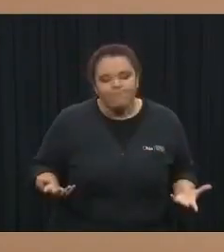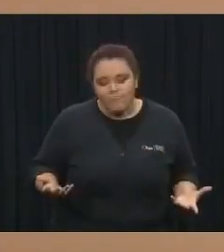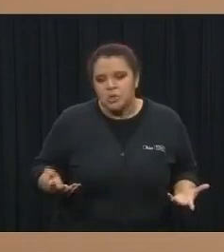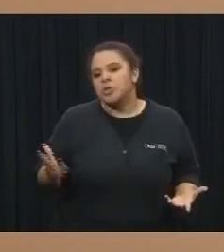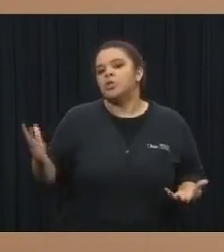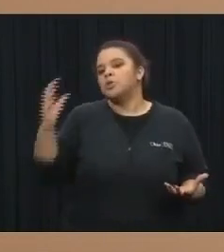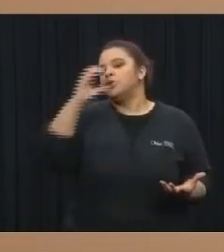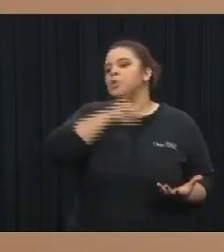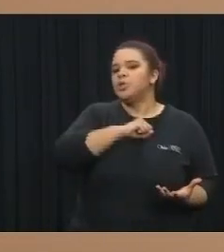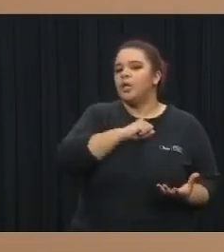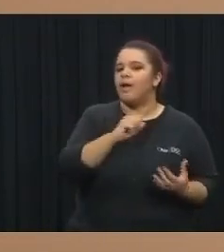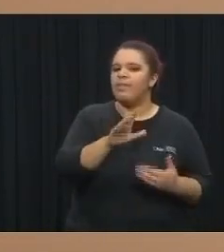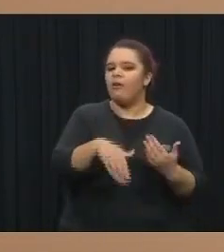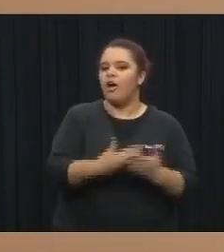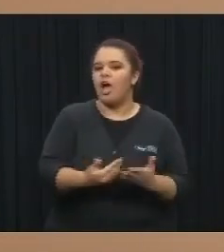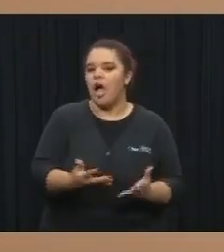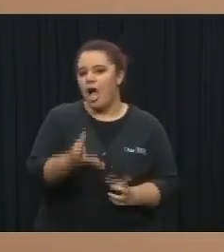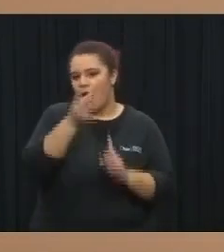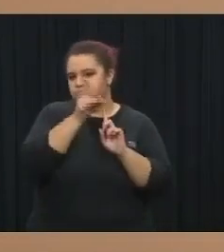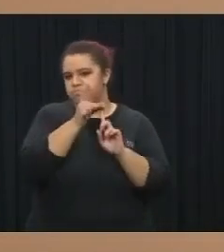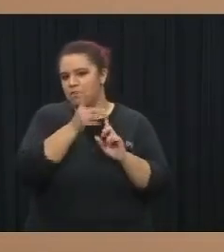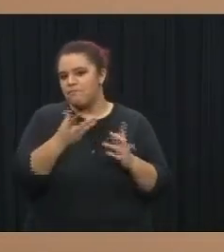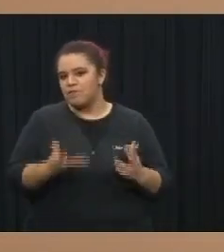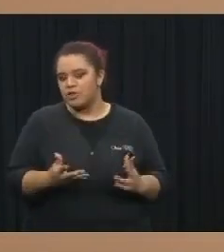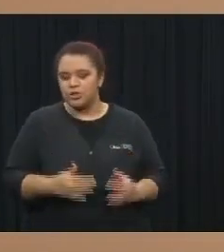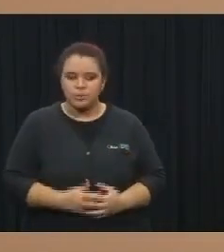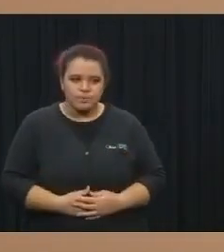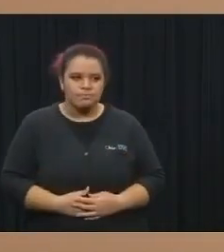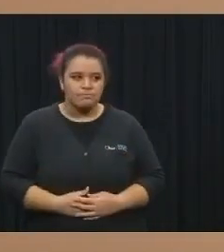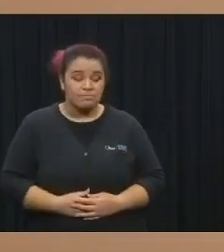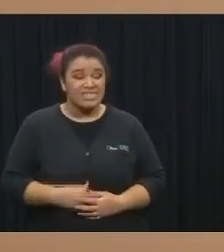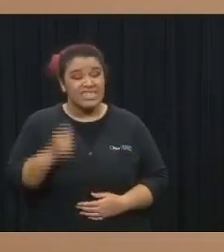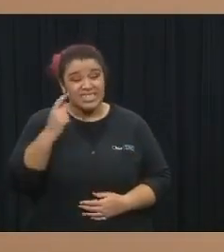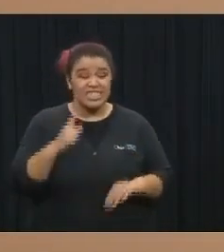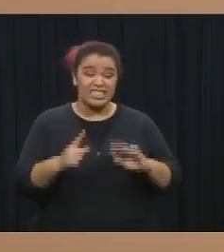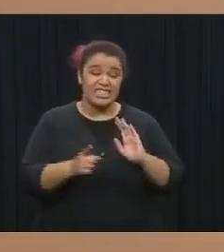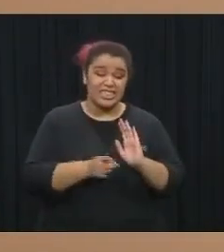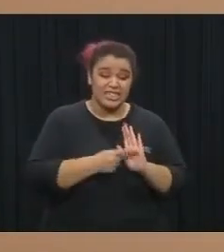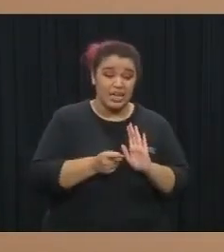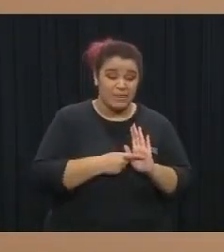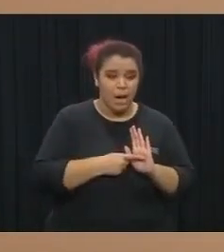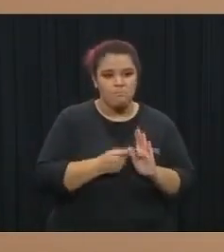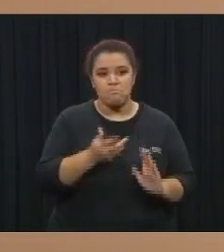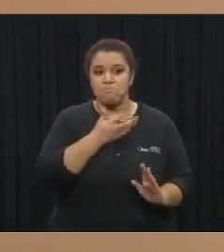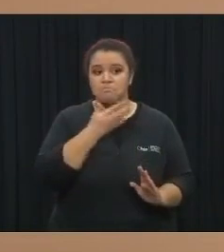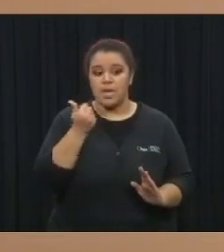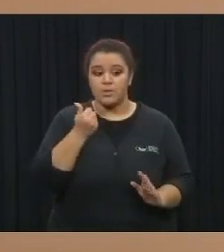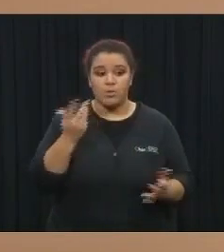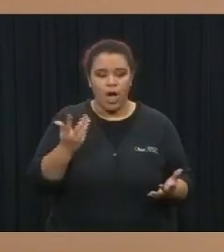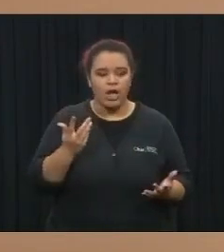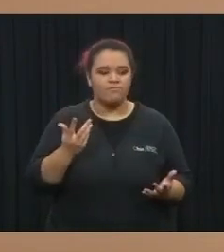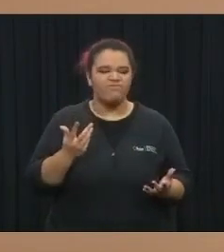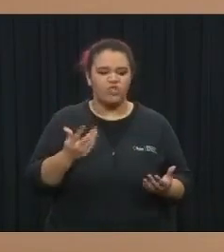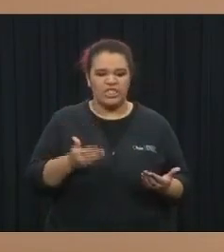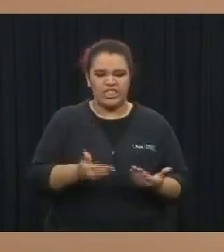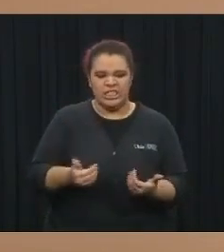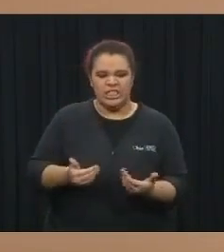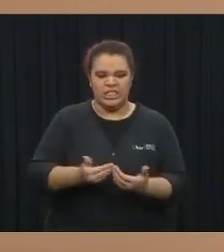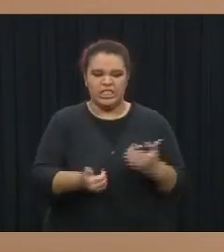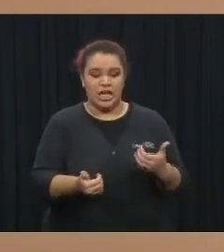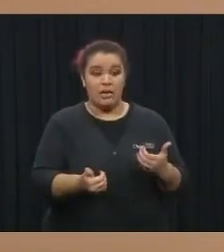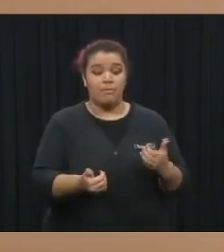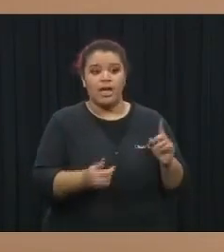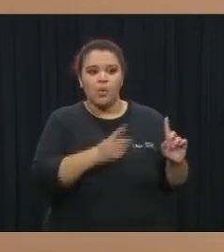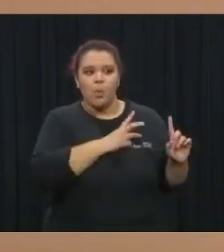and may be situations where we actually think it's better to move people, but what we learned from Washington was sometimes that was more